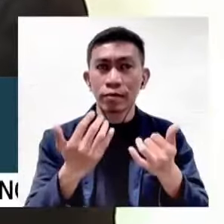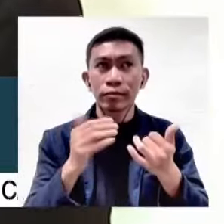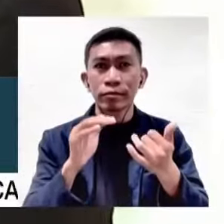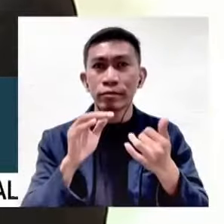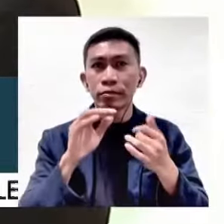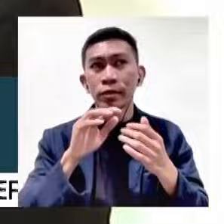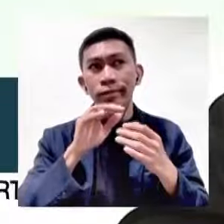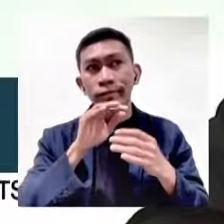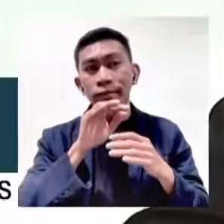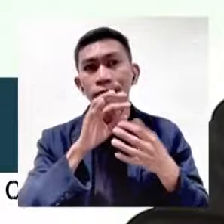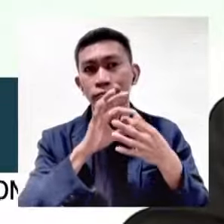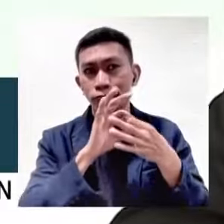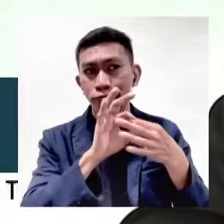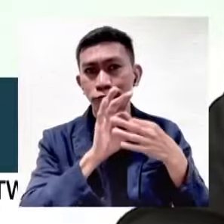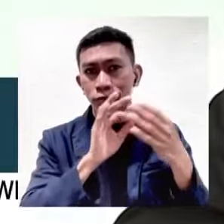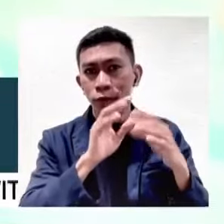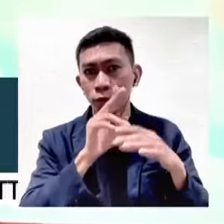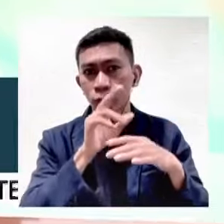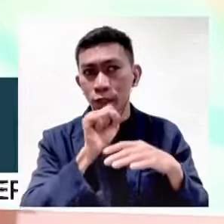defense capabilities.